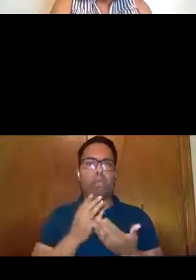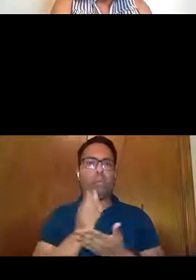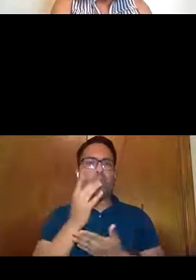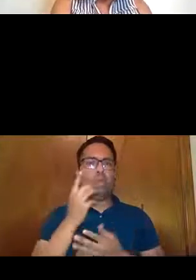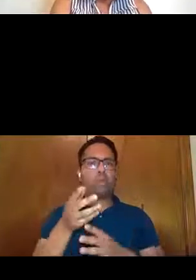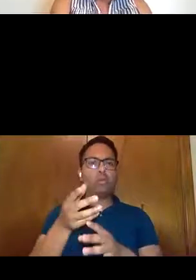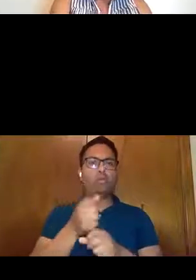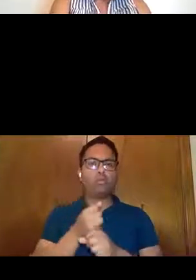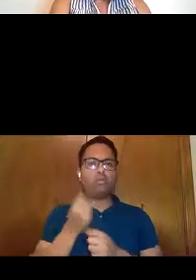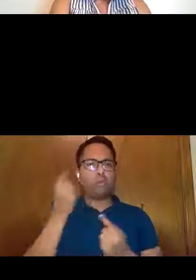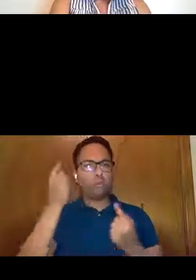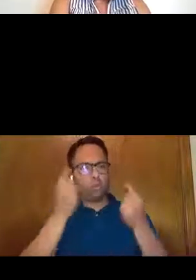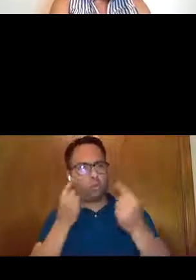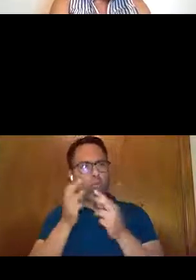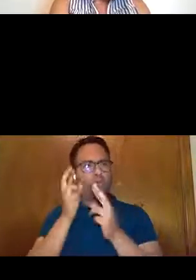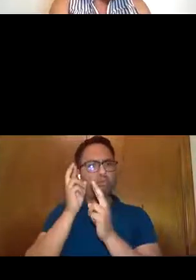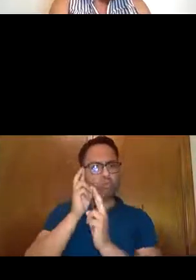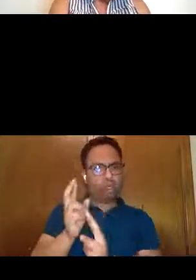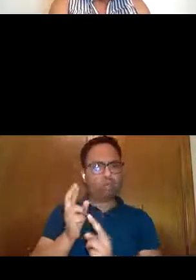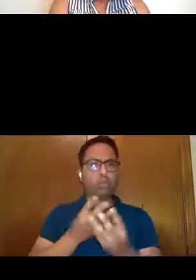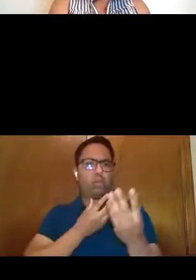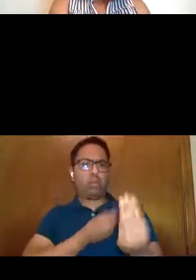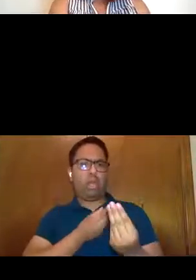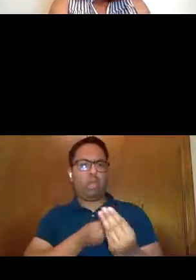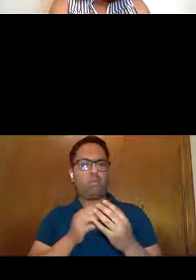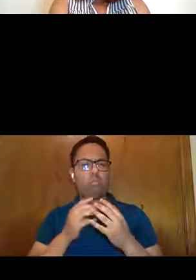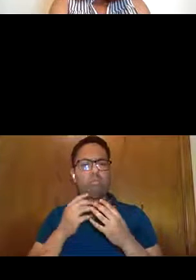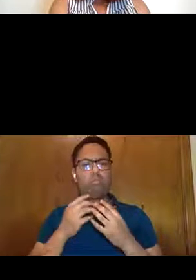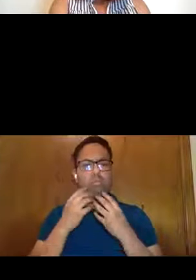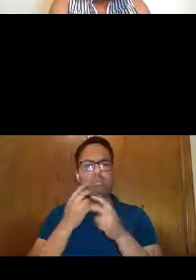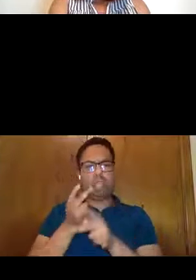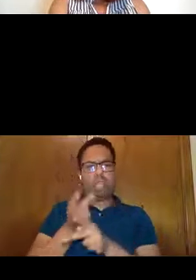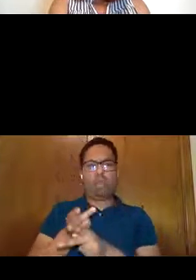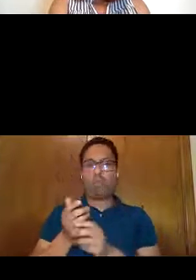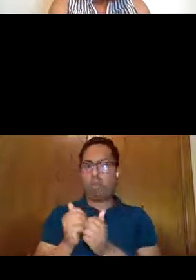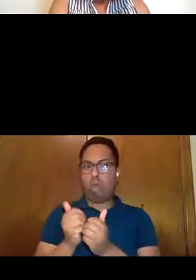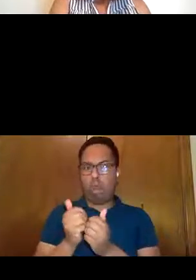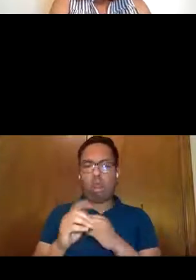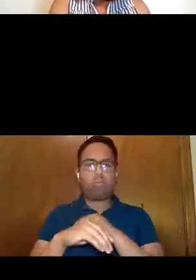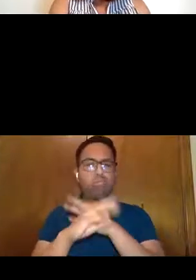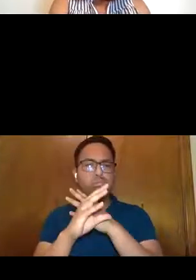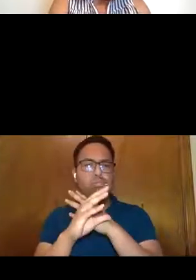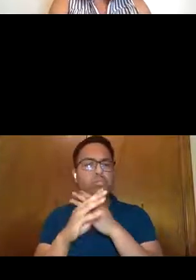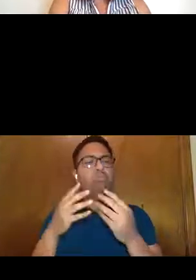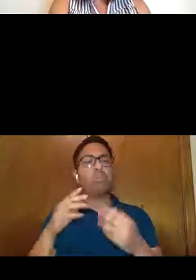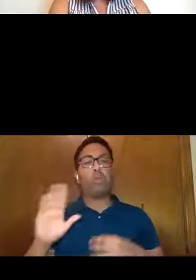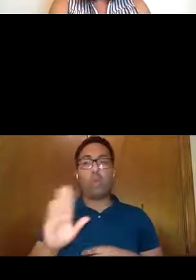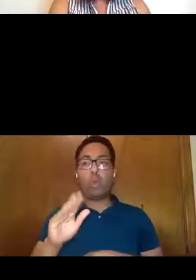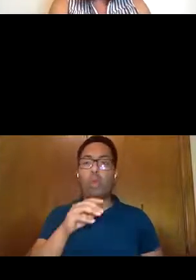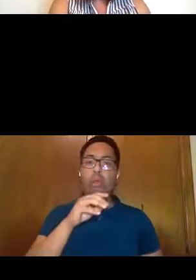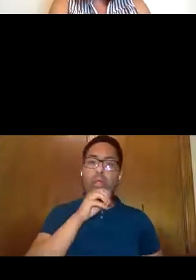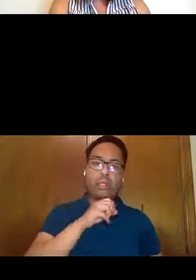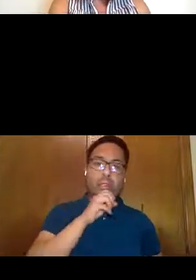compassionate care through telehealth, regardless of your age, gender, race,